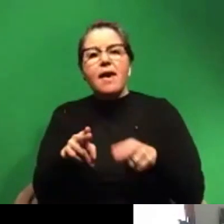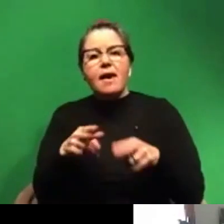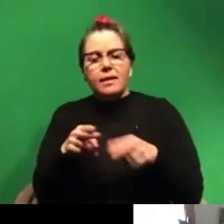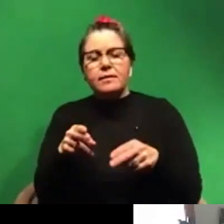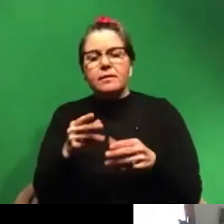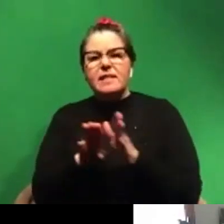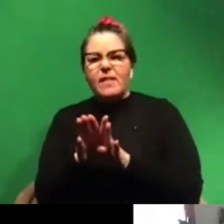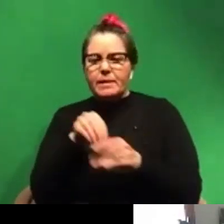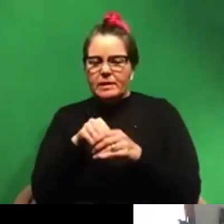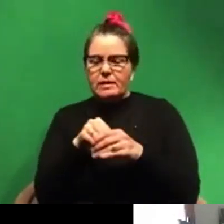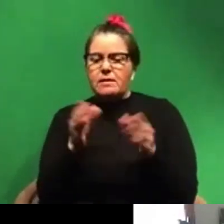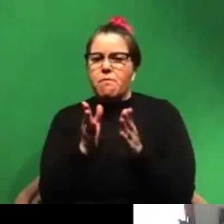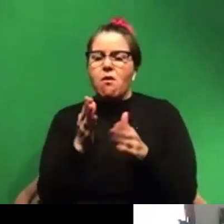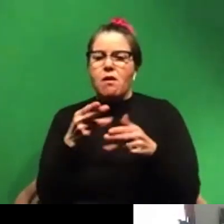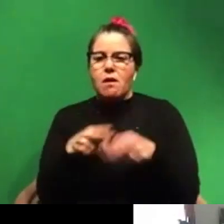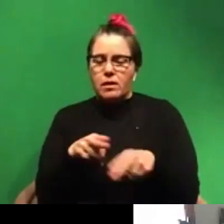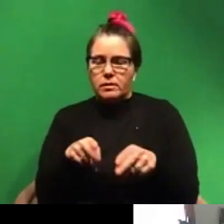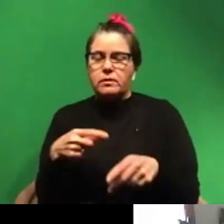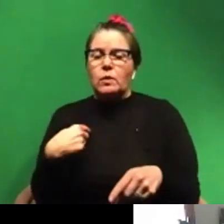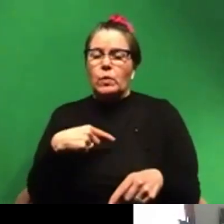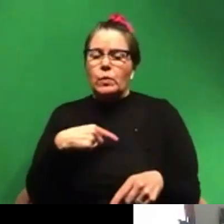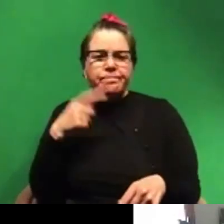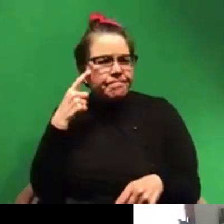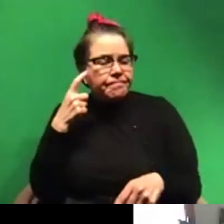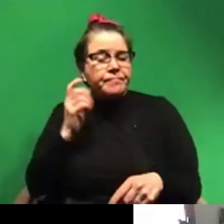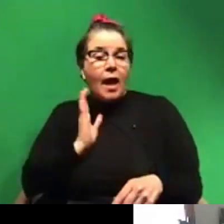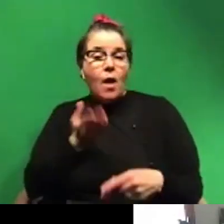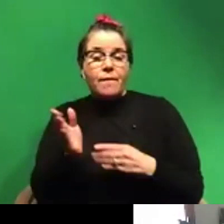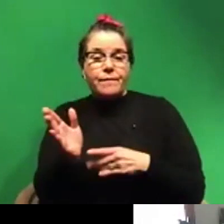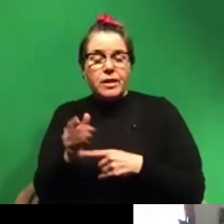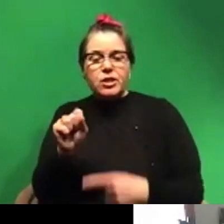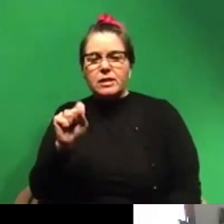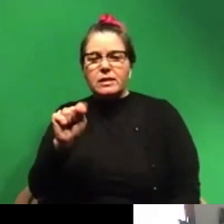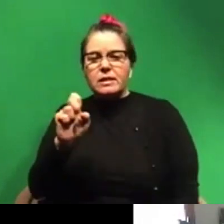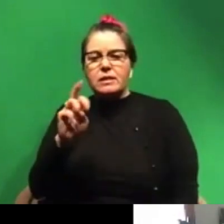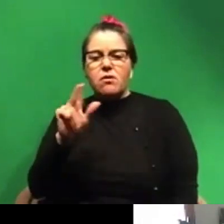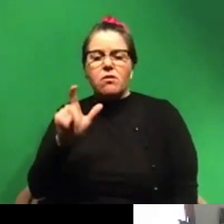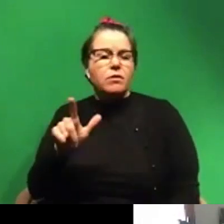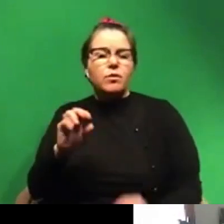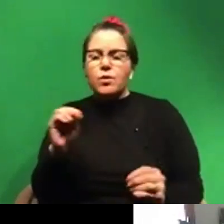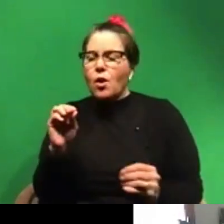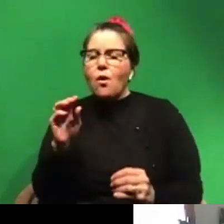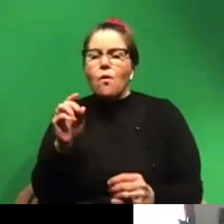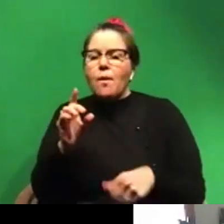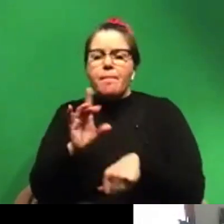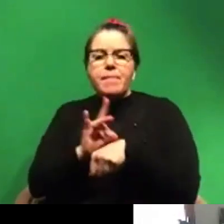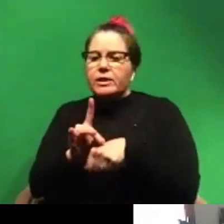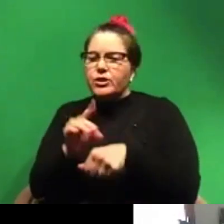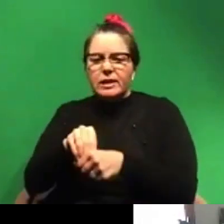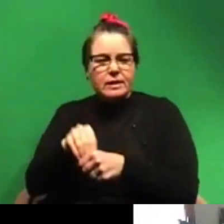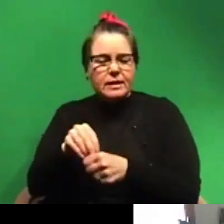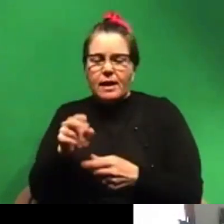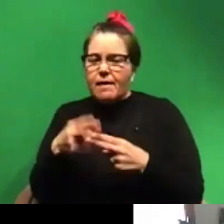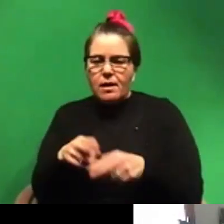little eggs. We think that the fish we study are sterile. So that means that there are no bacteria inside of that little egg. And the